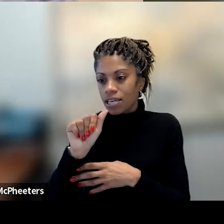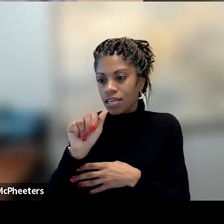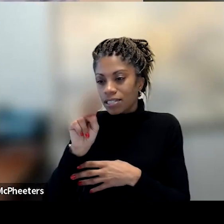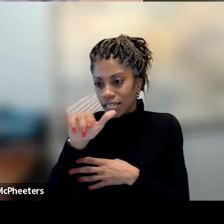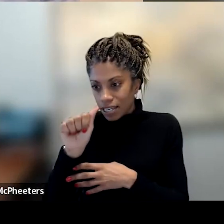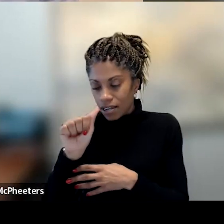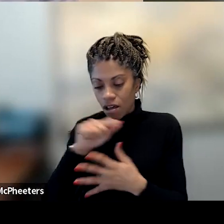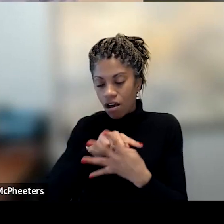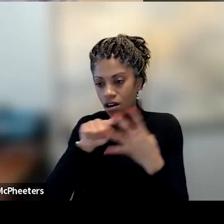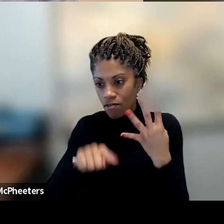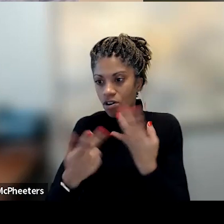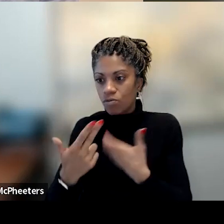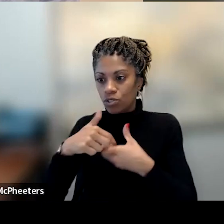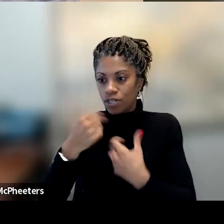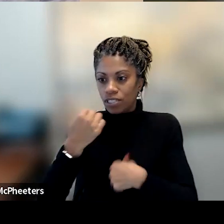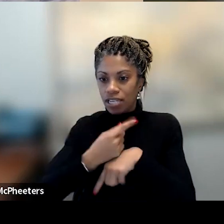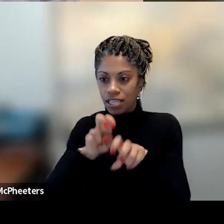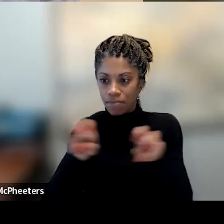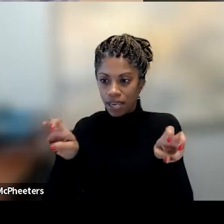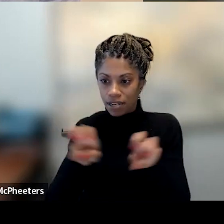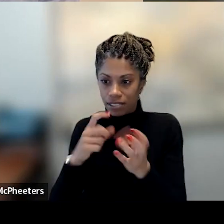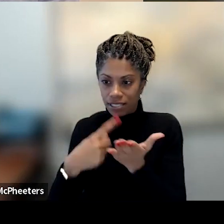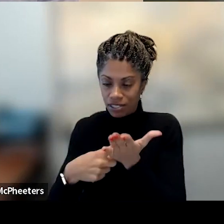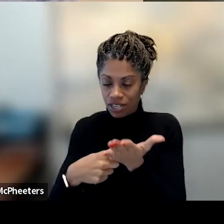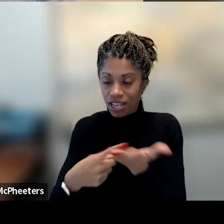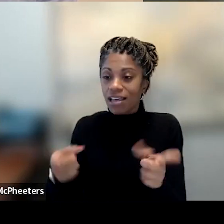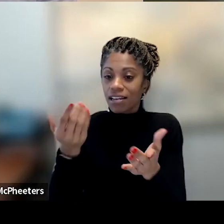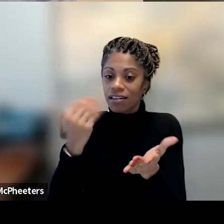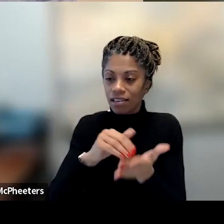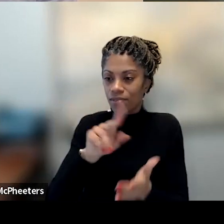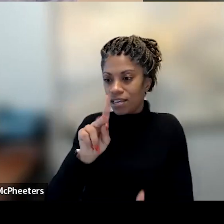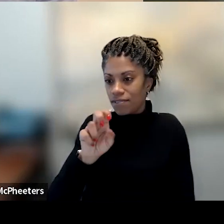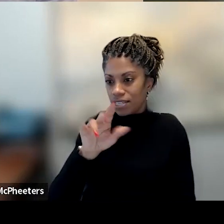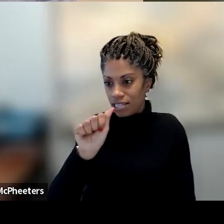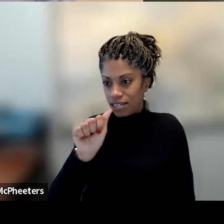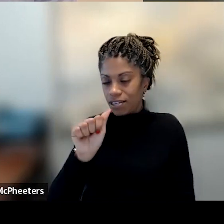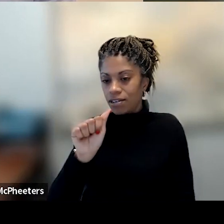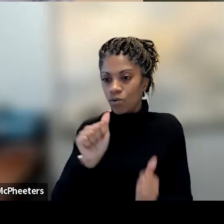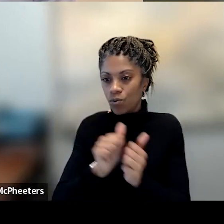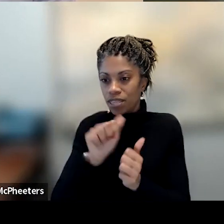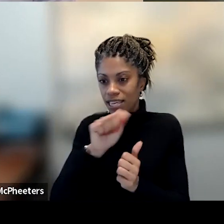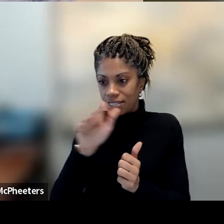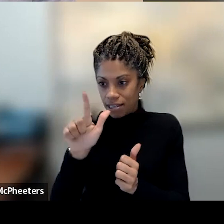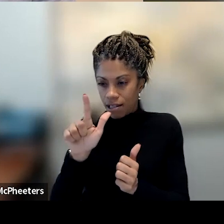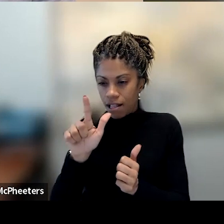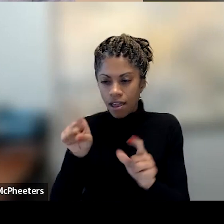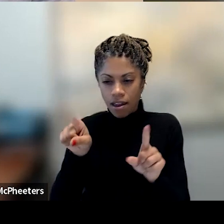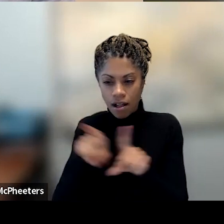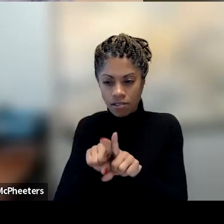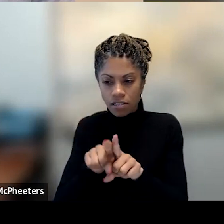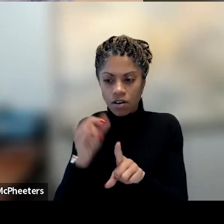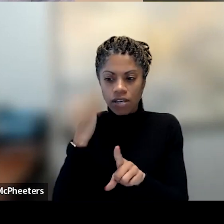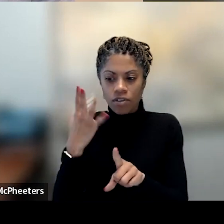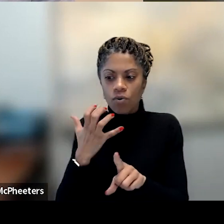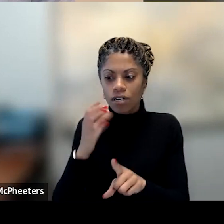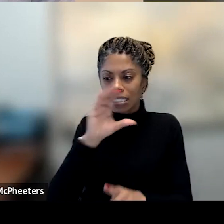today. We're super grateful. As I mentioned, we have Kenya doing ASL for us, and I think you can also enable a live transcript